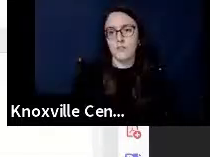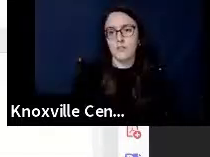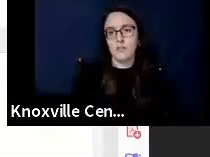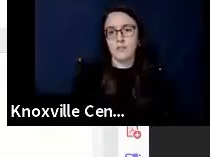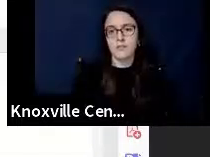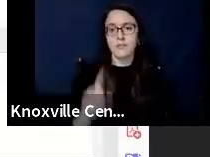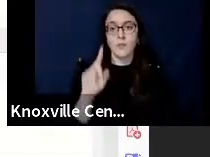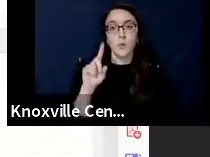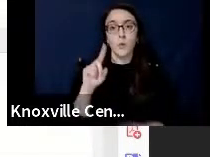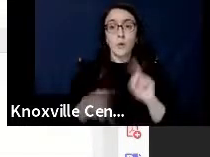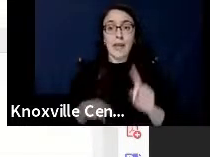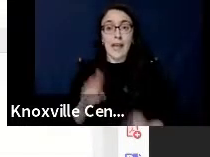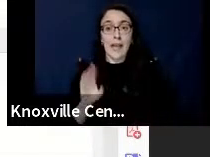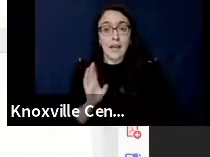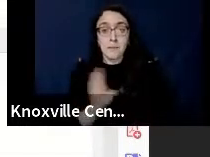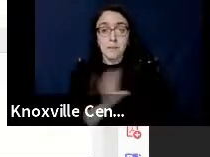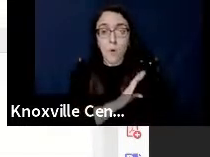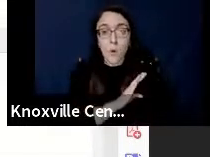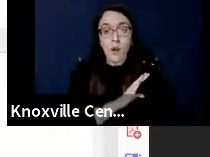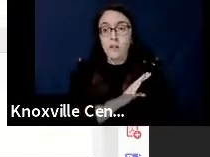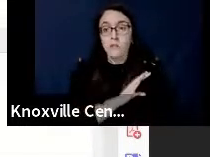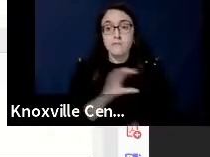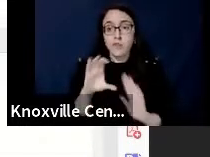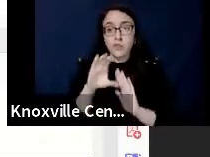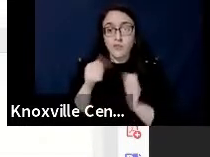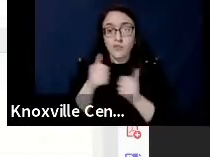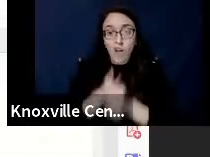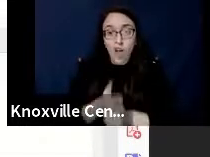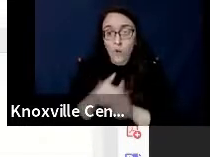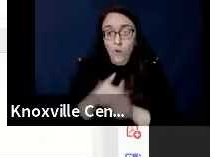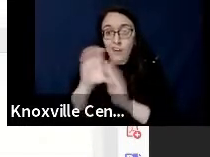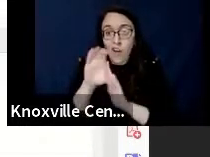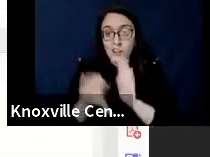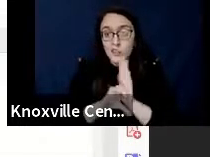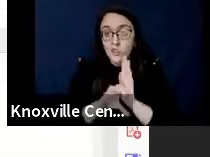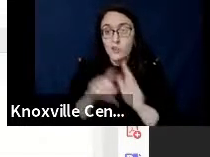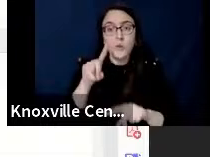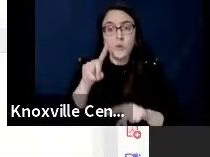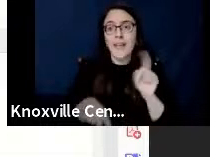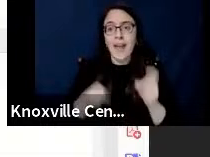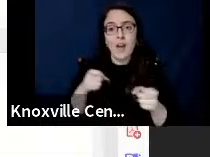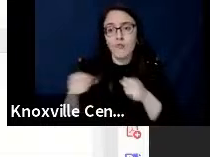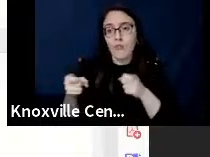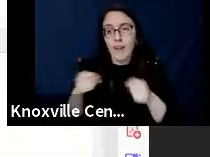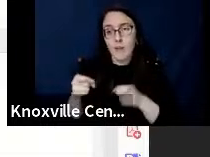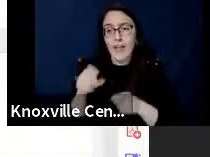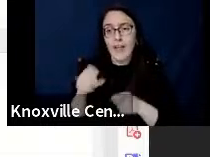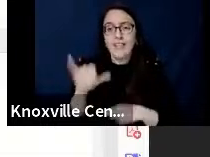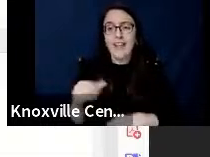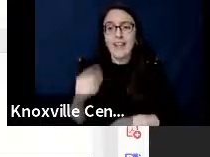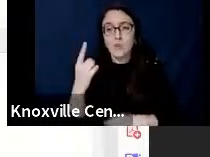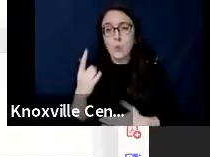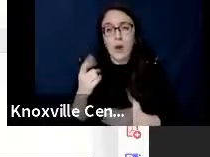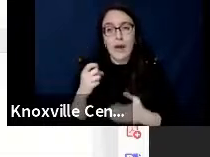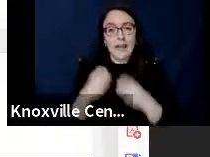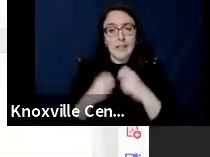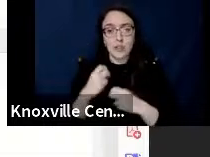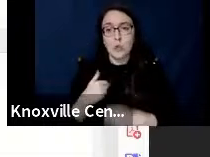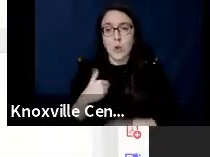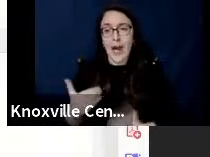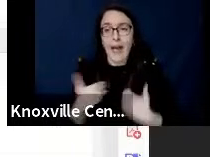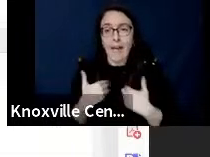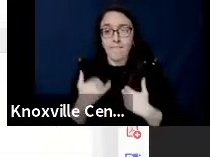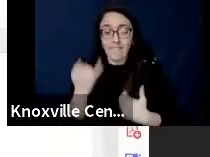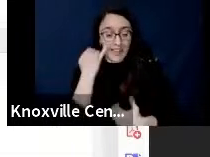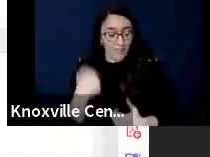regulate. And that's one of the issues that I have with it. If you're going to